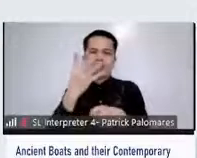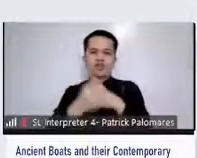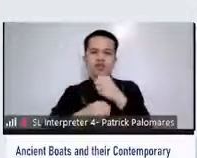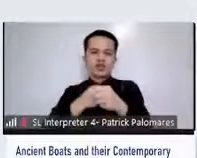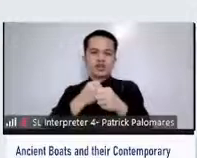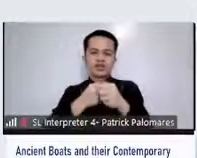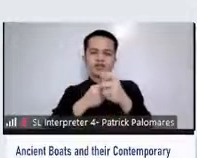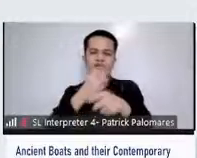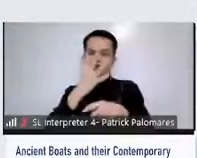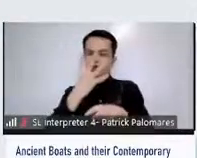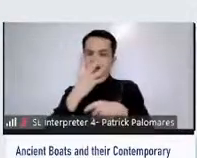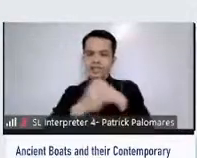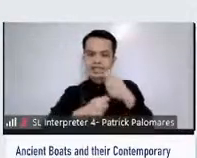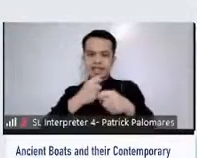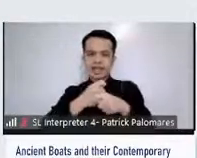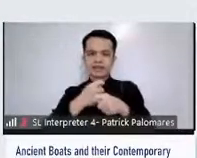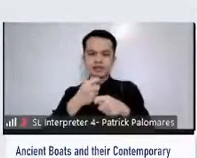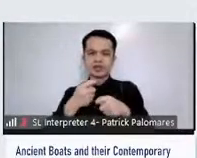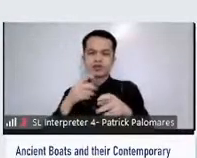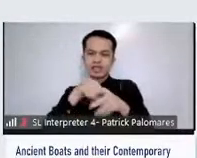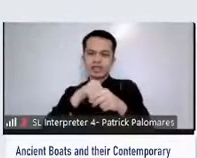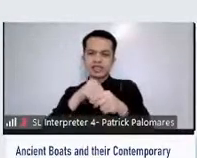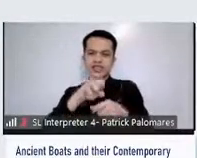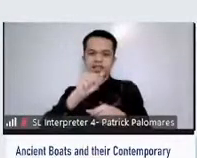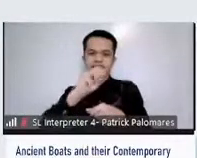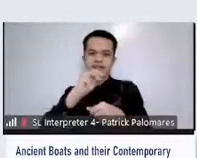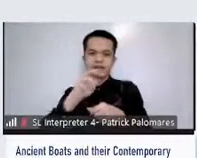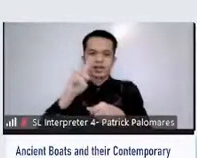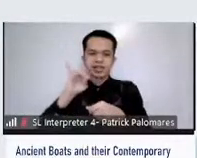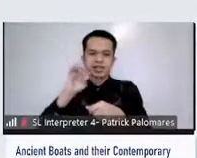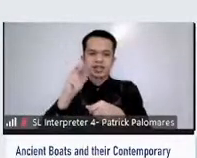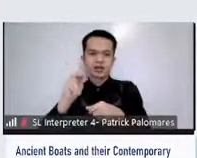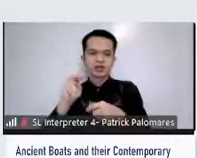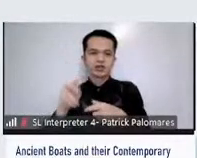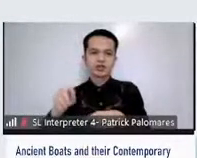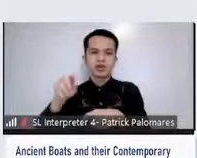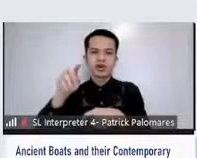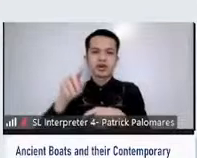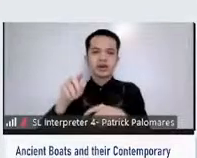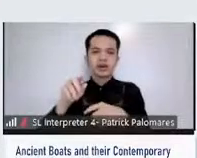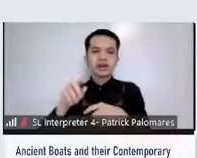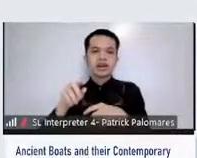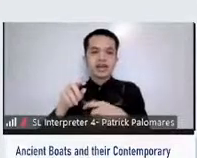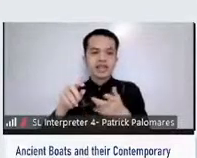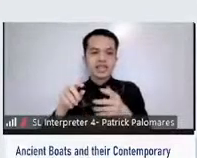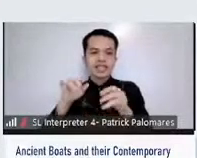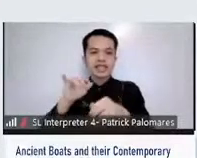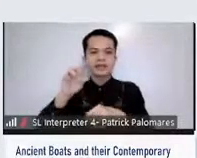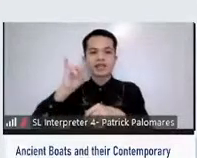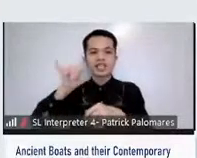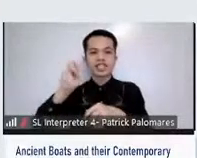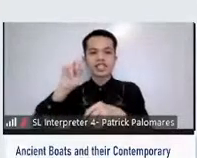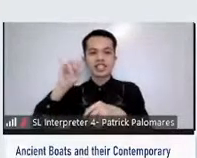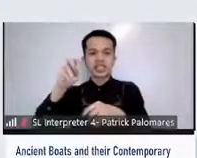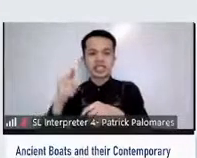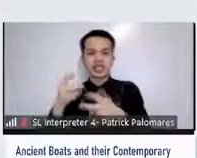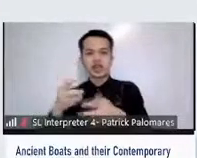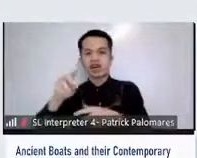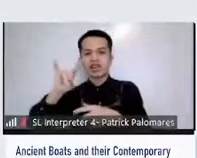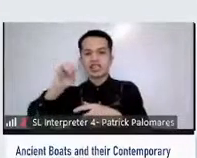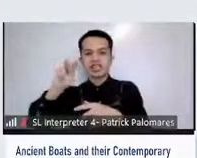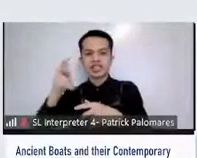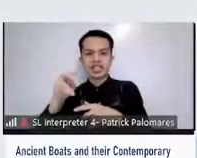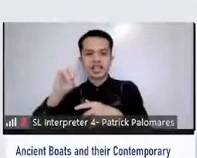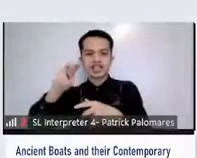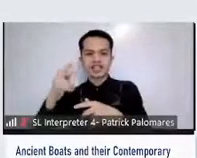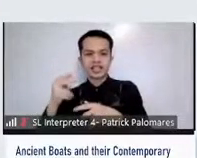Sama Dilaot. Dalipa, which is the largest, the Jengging or the Jengjeng, Baluto, and